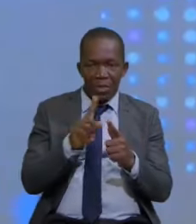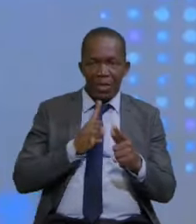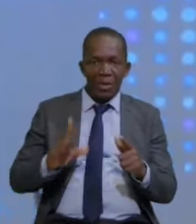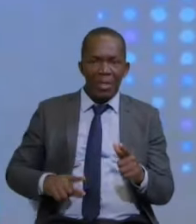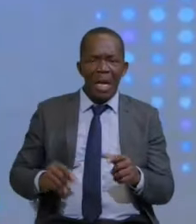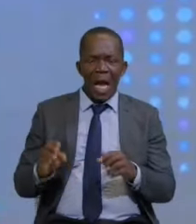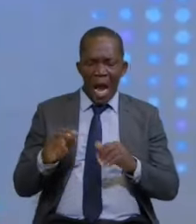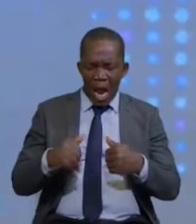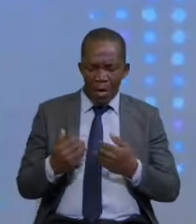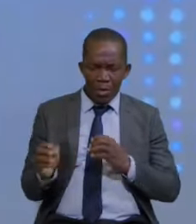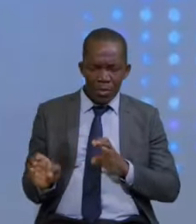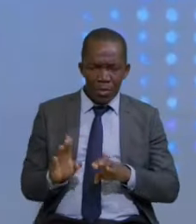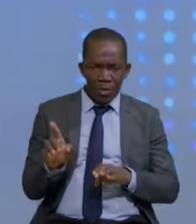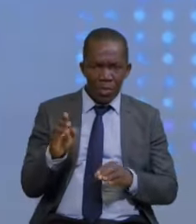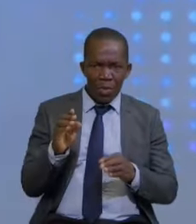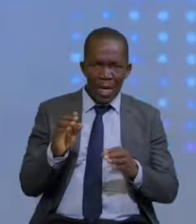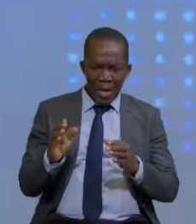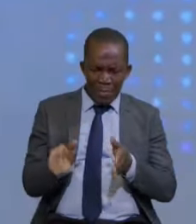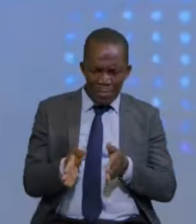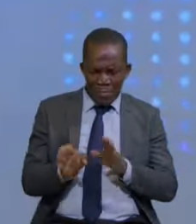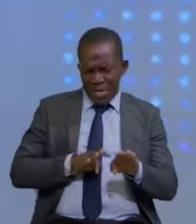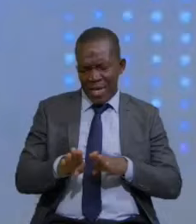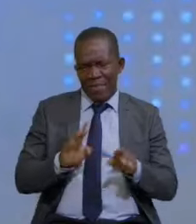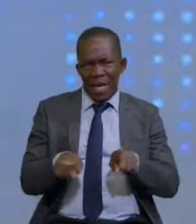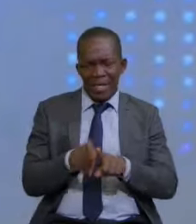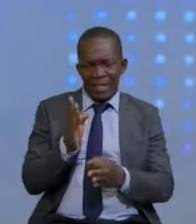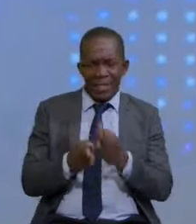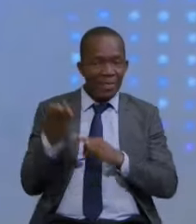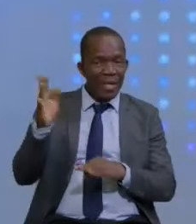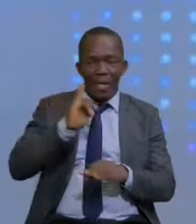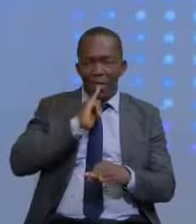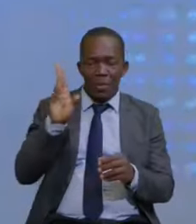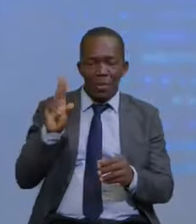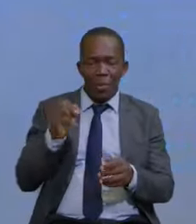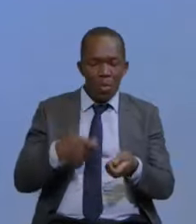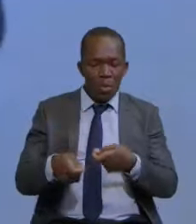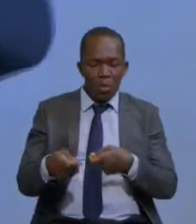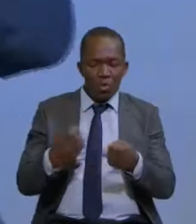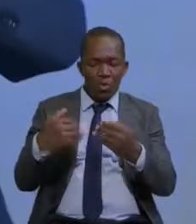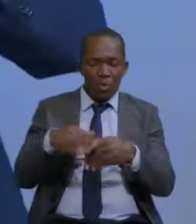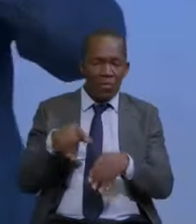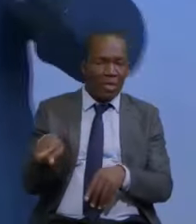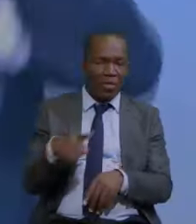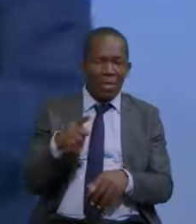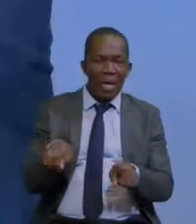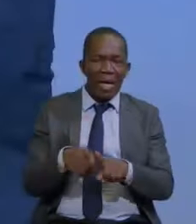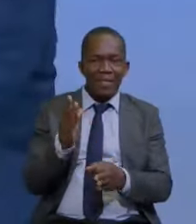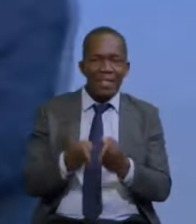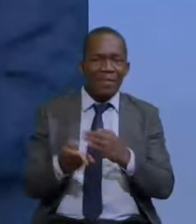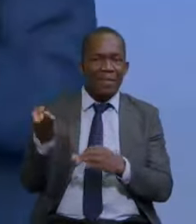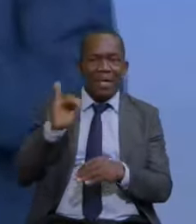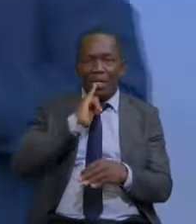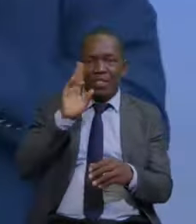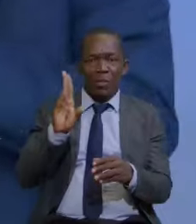authority, as if there's no controller, as if there's no director of your life? If you are a soul, come to